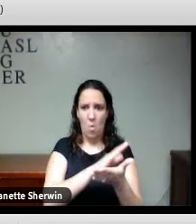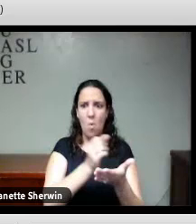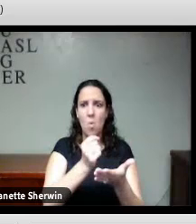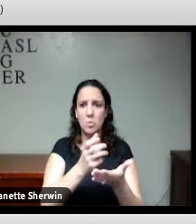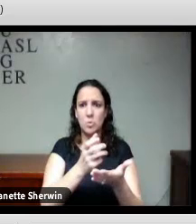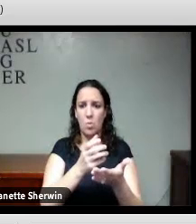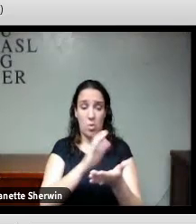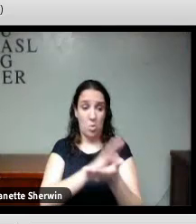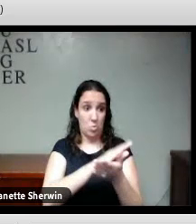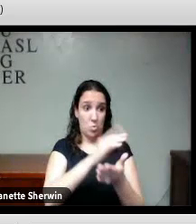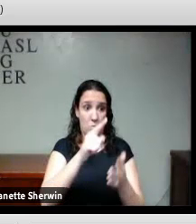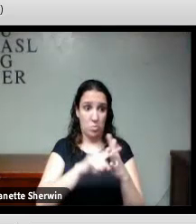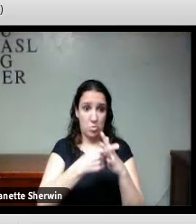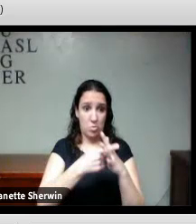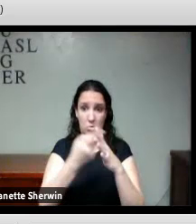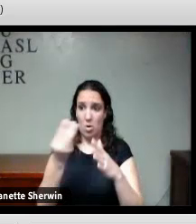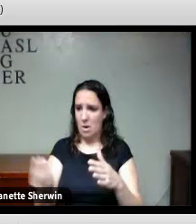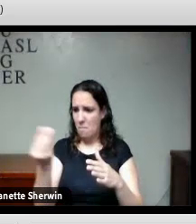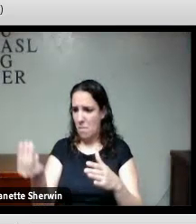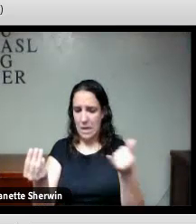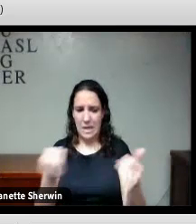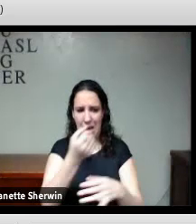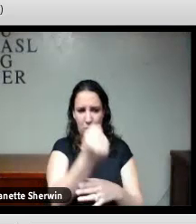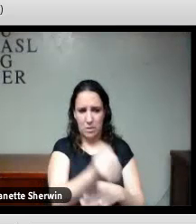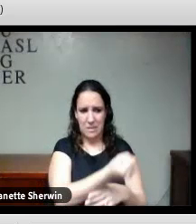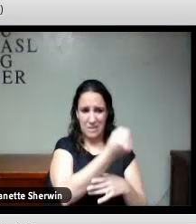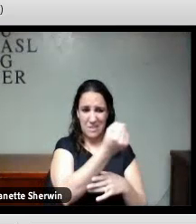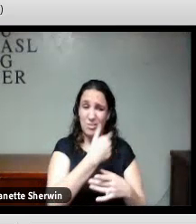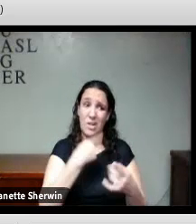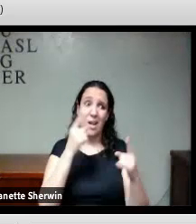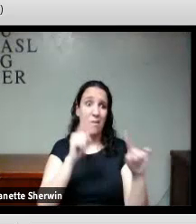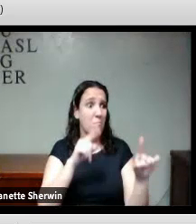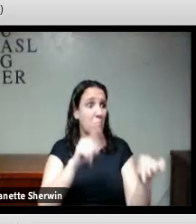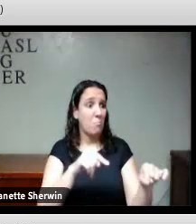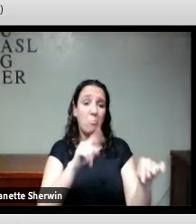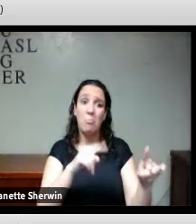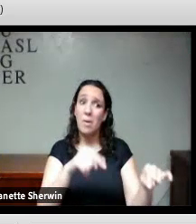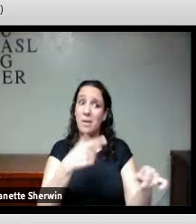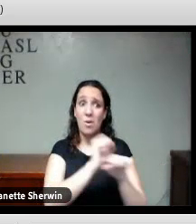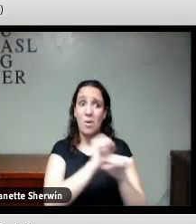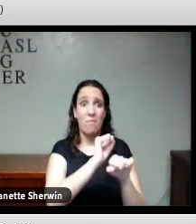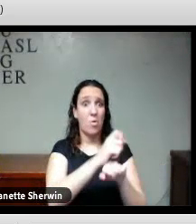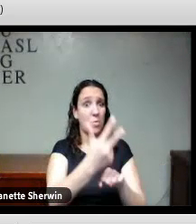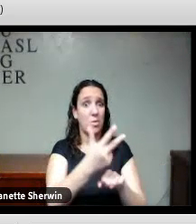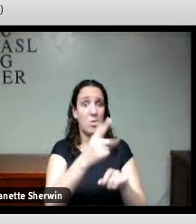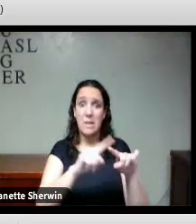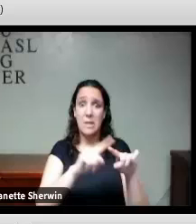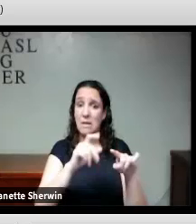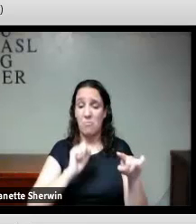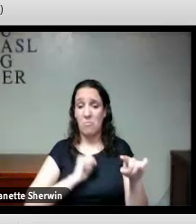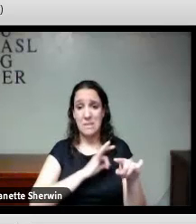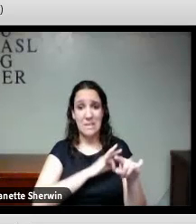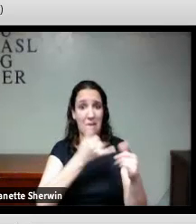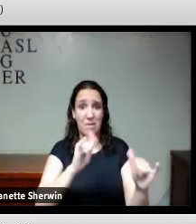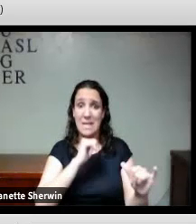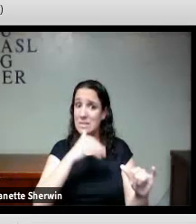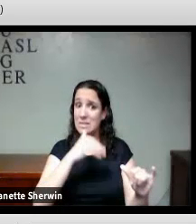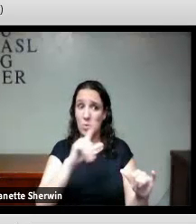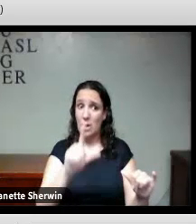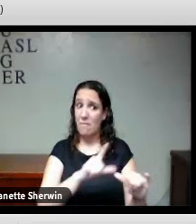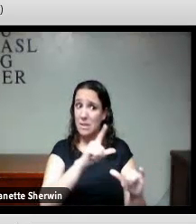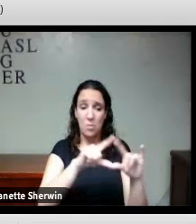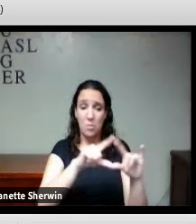on Monday. It was Saturday. She said, I've been here. I've worked with 3 different library staff, and I still don't have my library